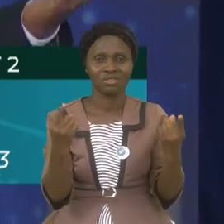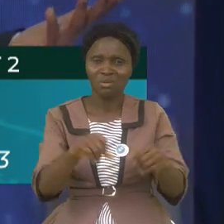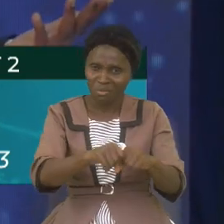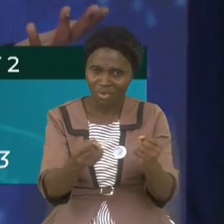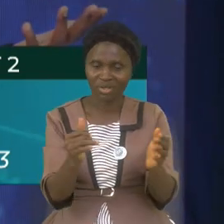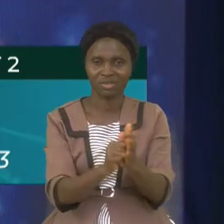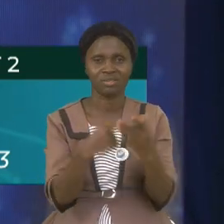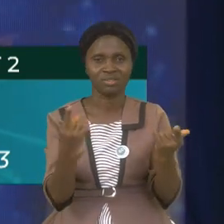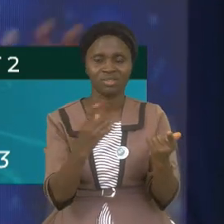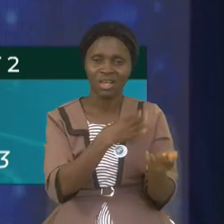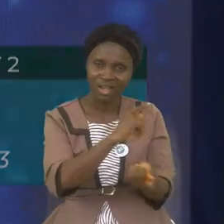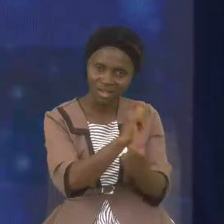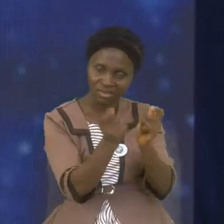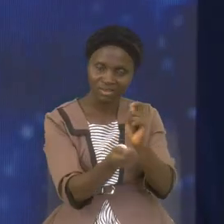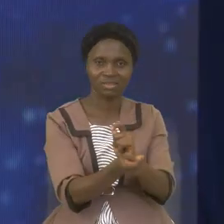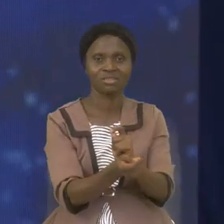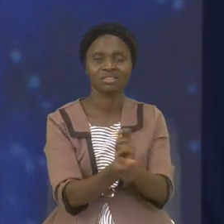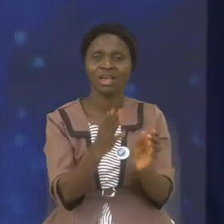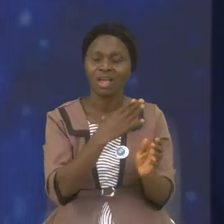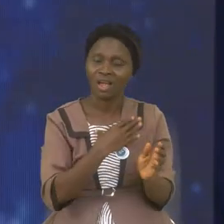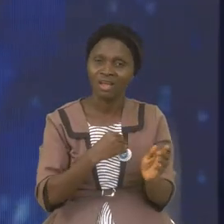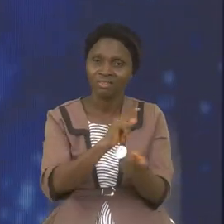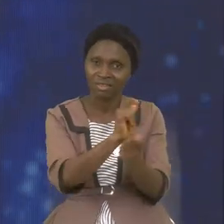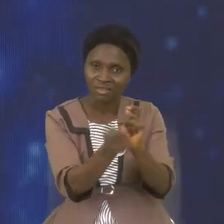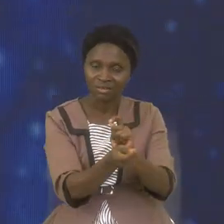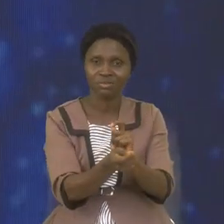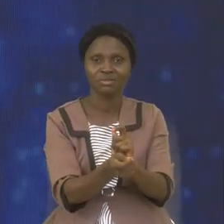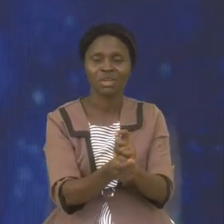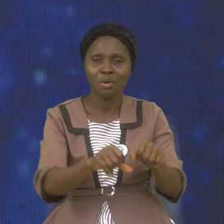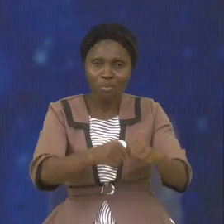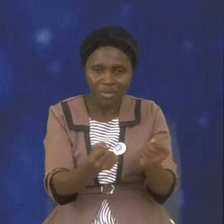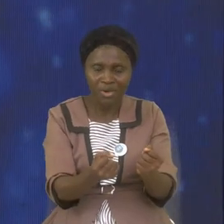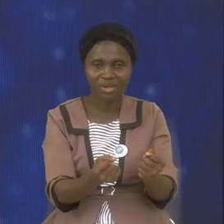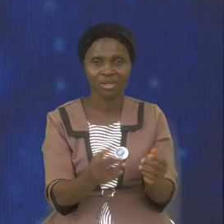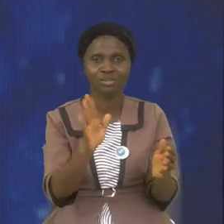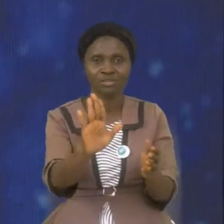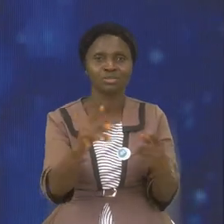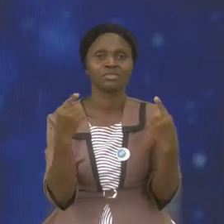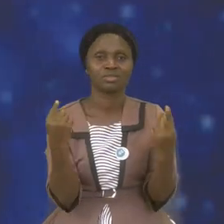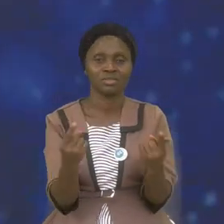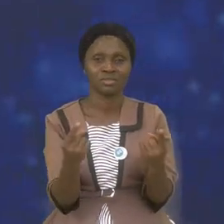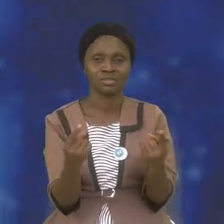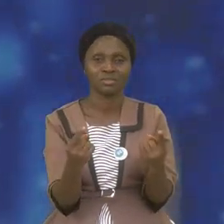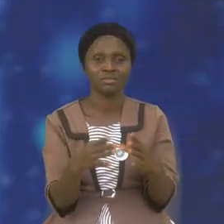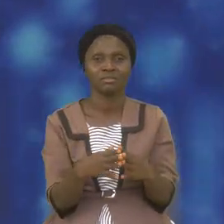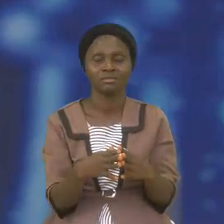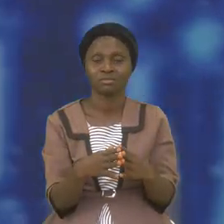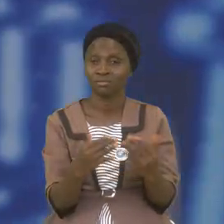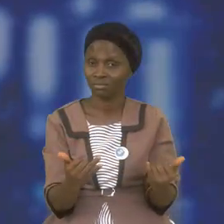Let there be a change and a transformation. Break off thy sins. Can you